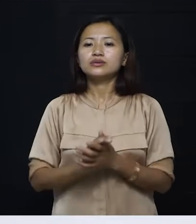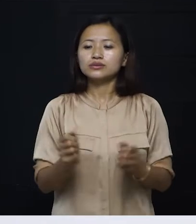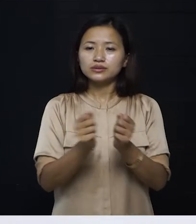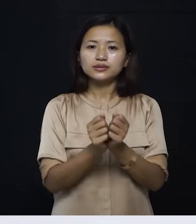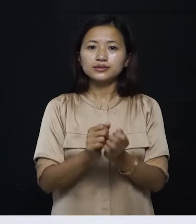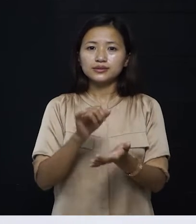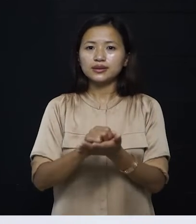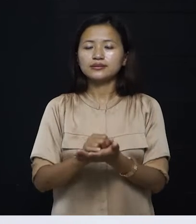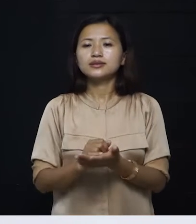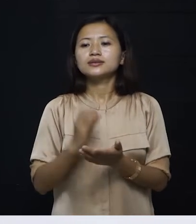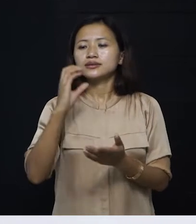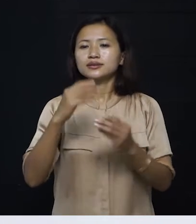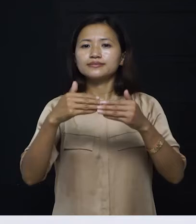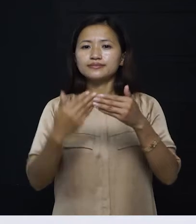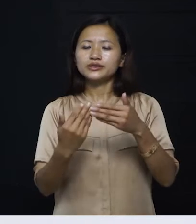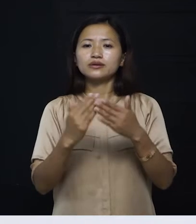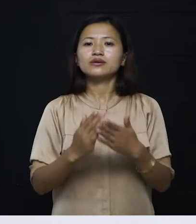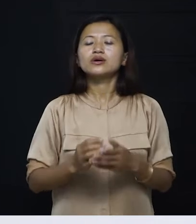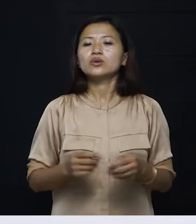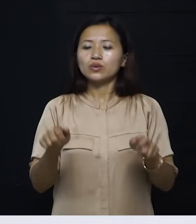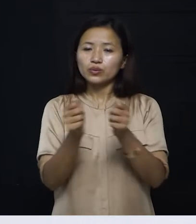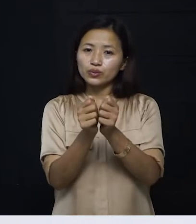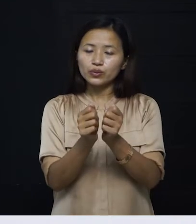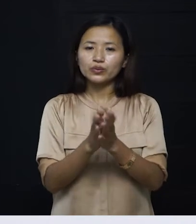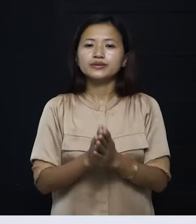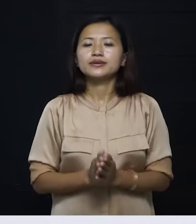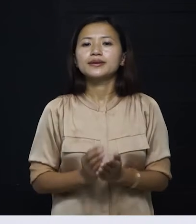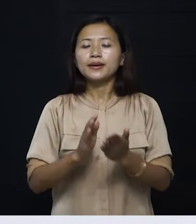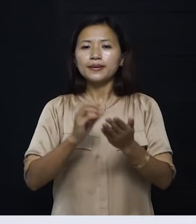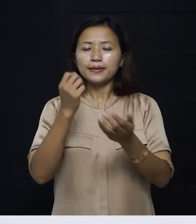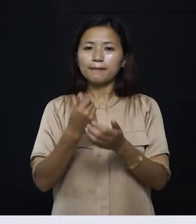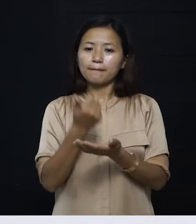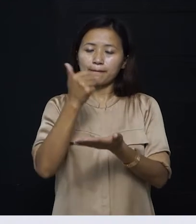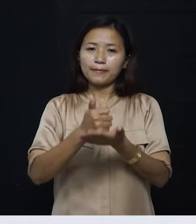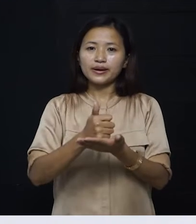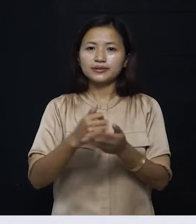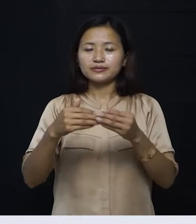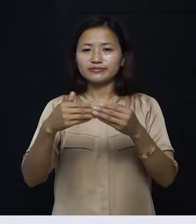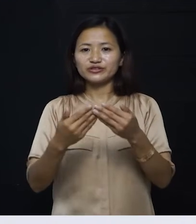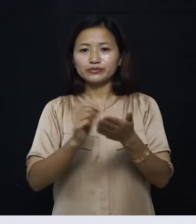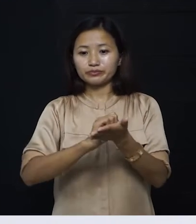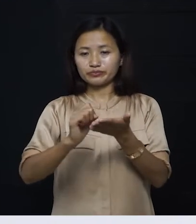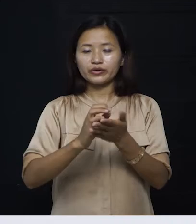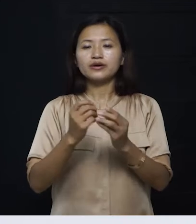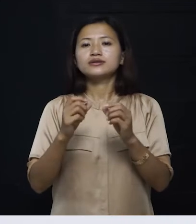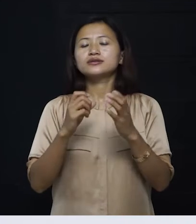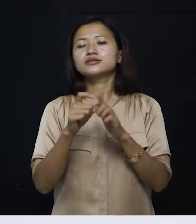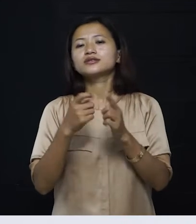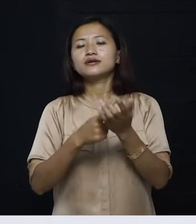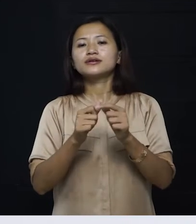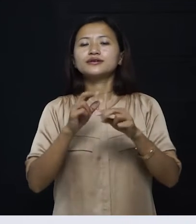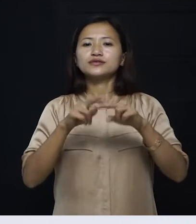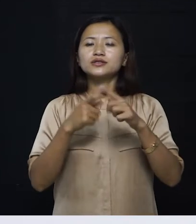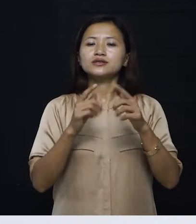the check or a bank draft. Okay, many of you, you may not be aware of it right now also, but later on all these